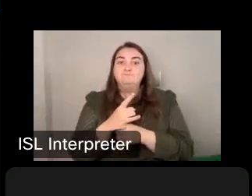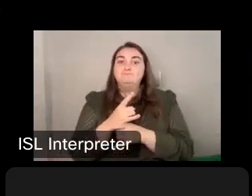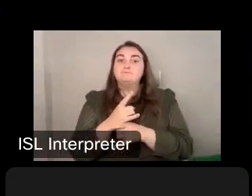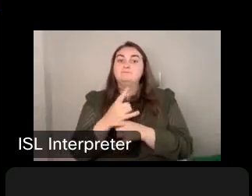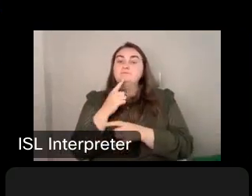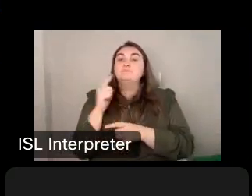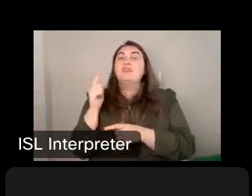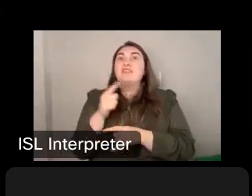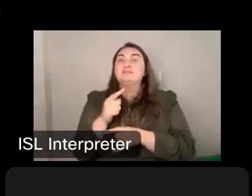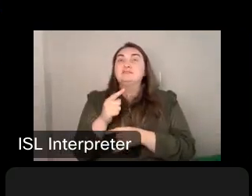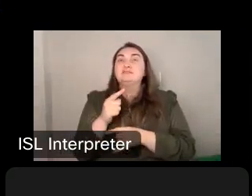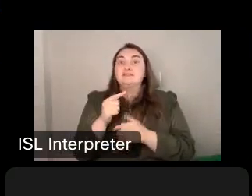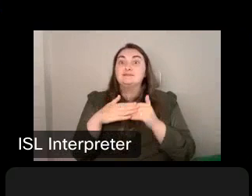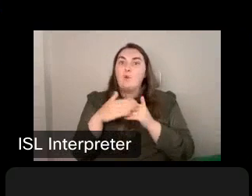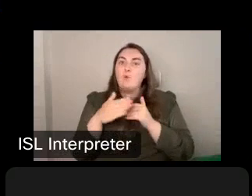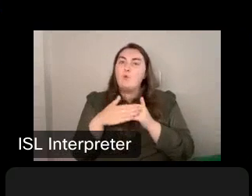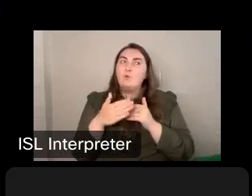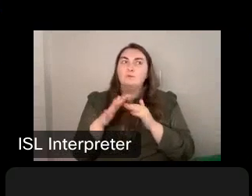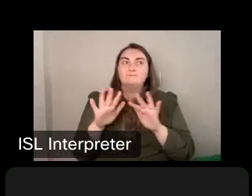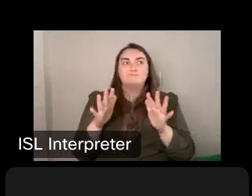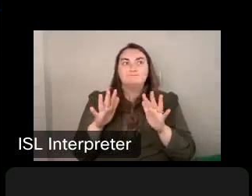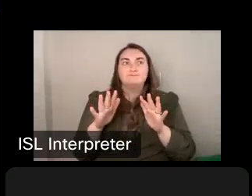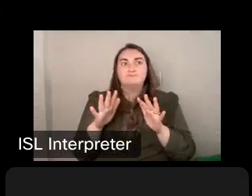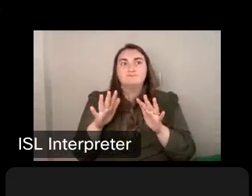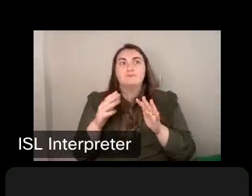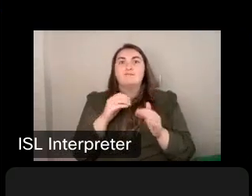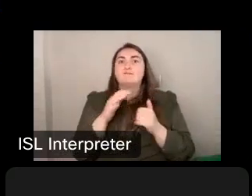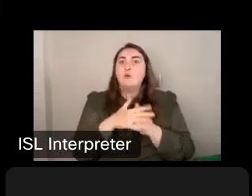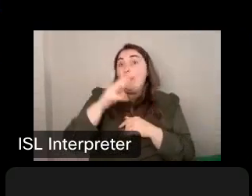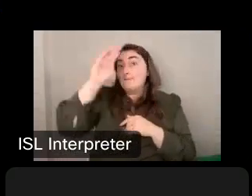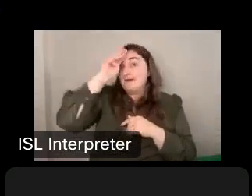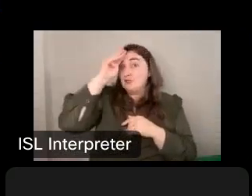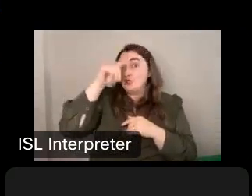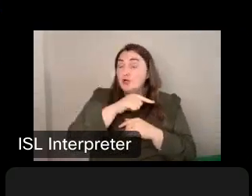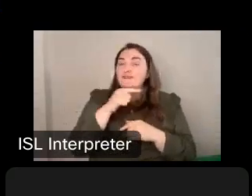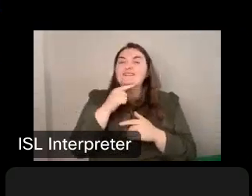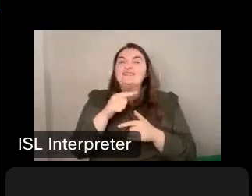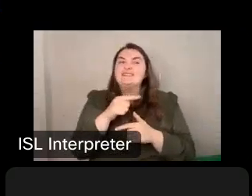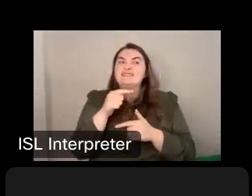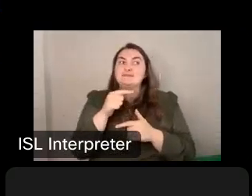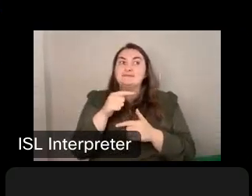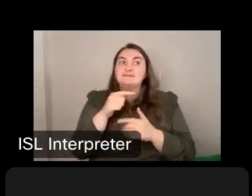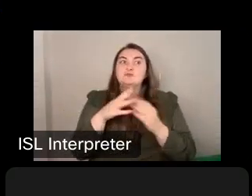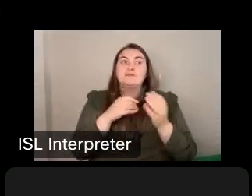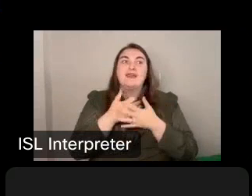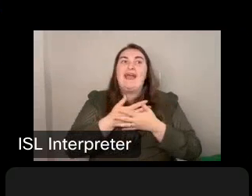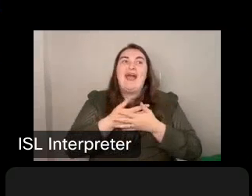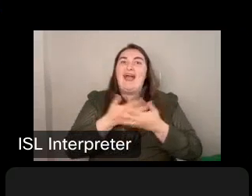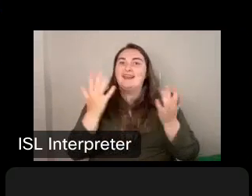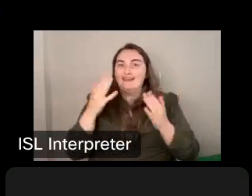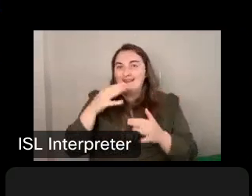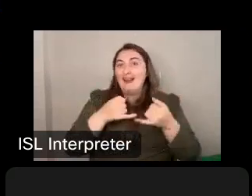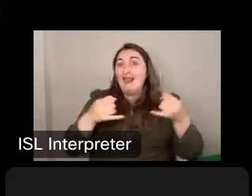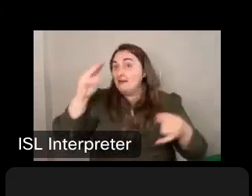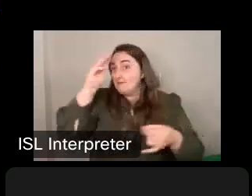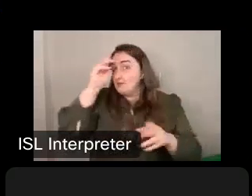is probably a bit more to the floor for the manager. This is something any line manager can use with